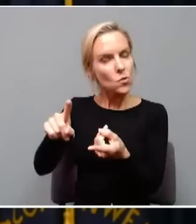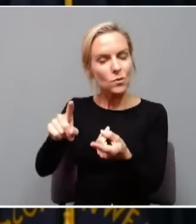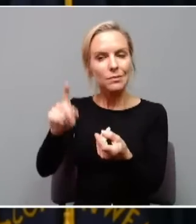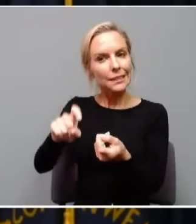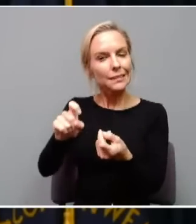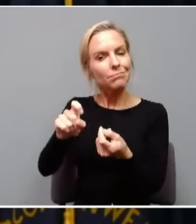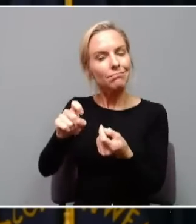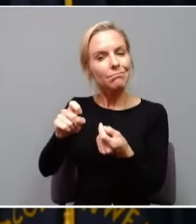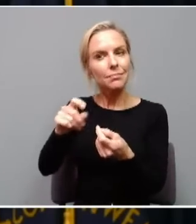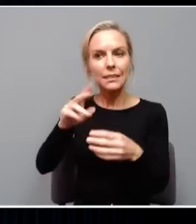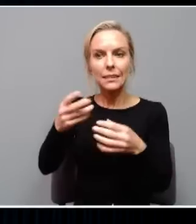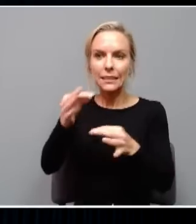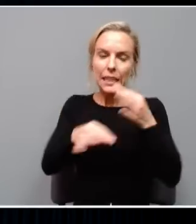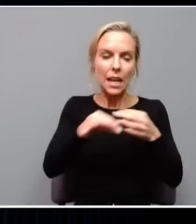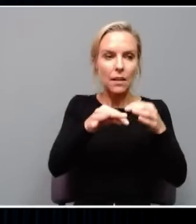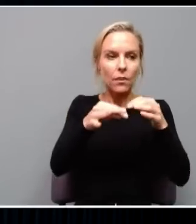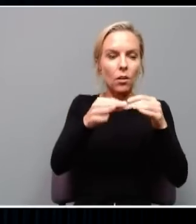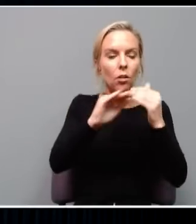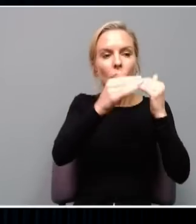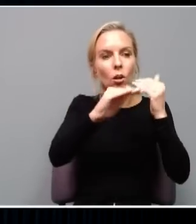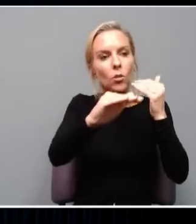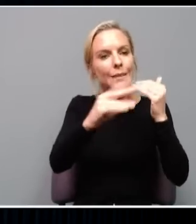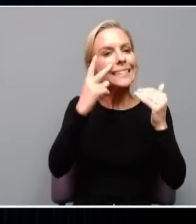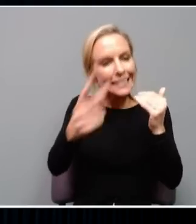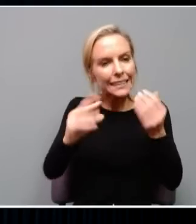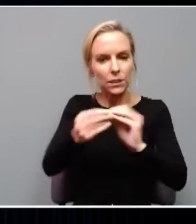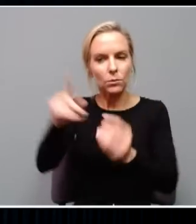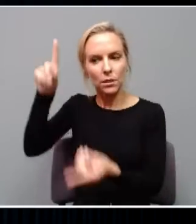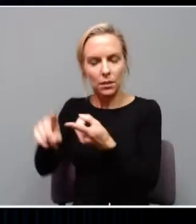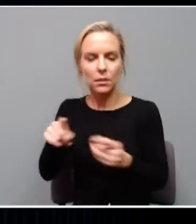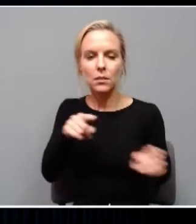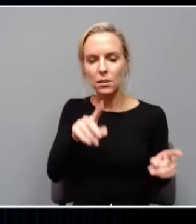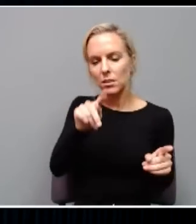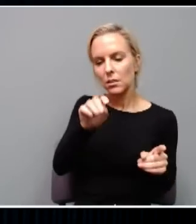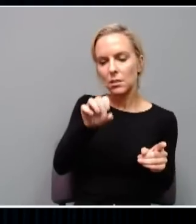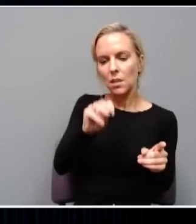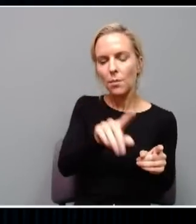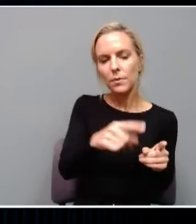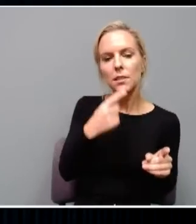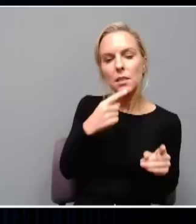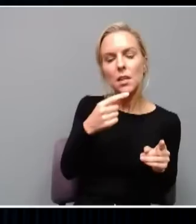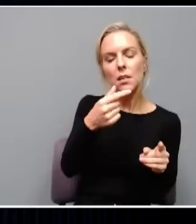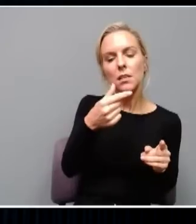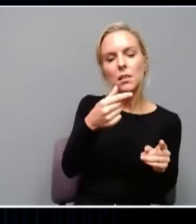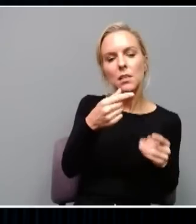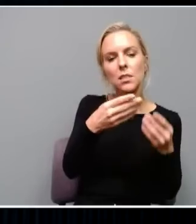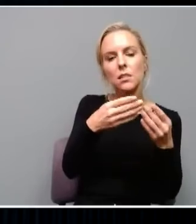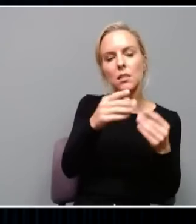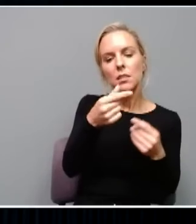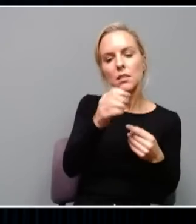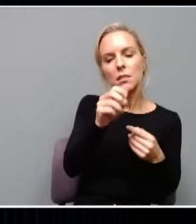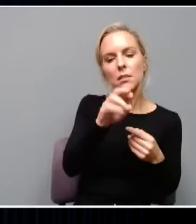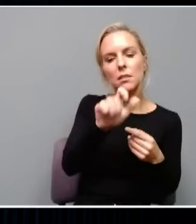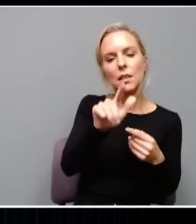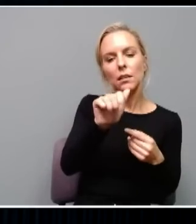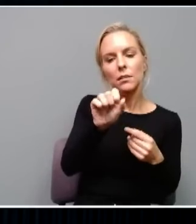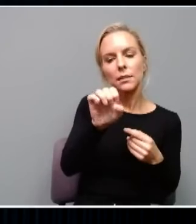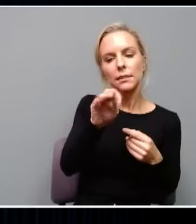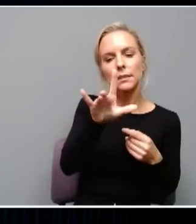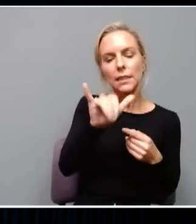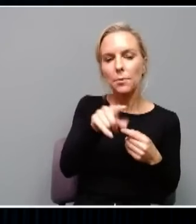Governor. With the recent action by the General Assembly, are there any other rabbits you can pull out of your hat to